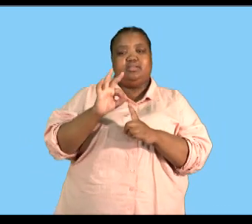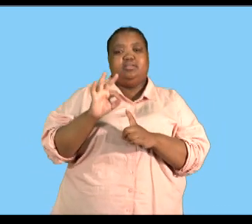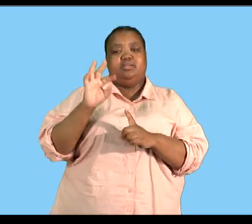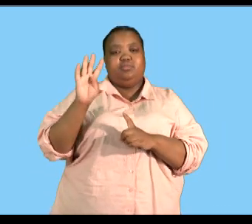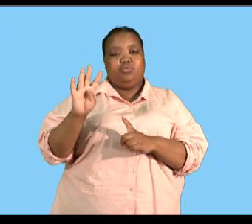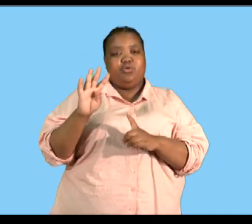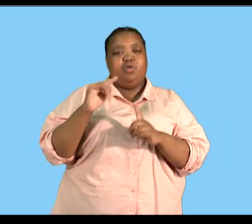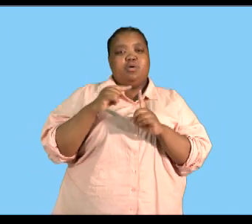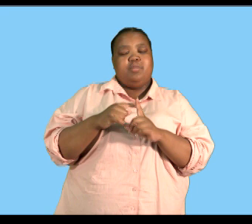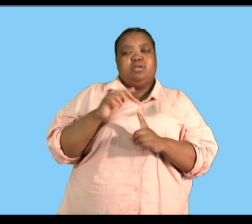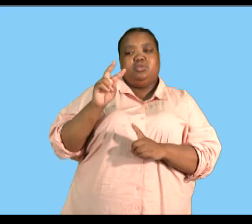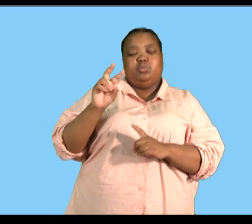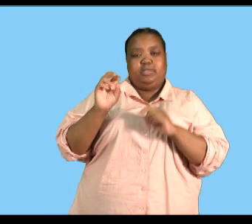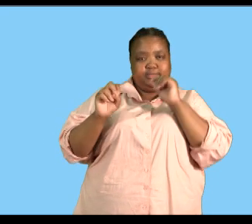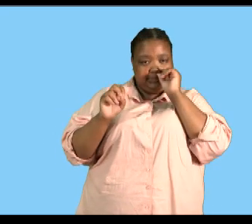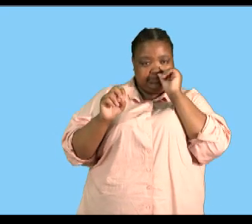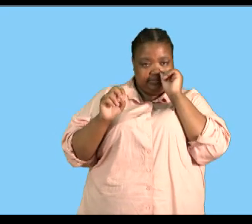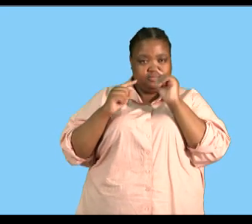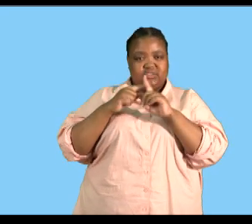34, 20,